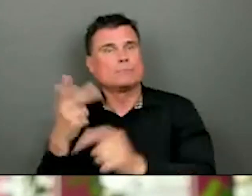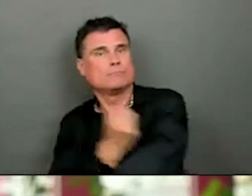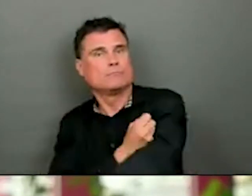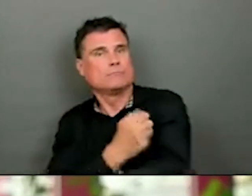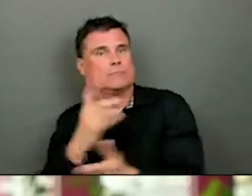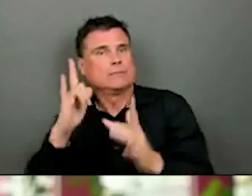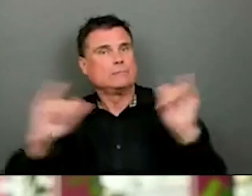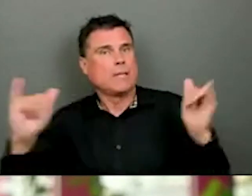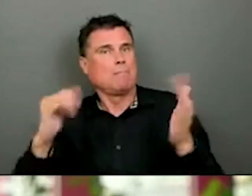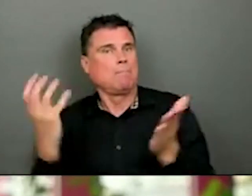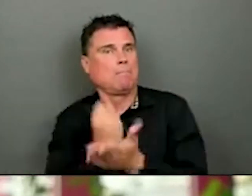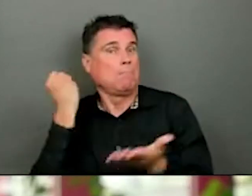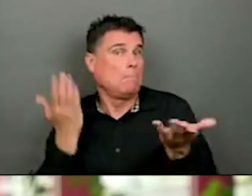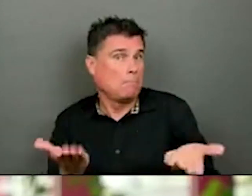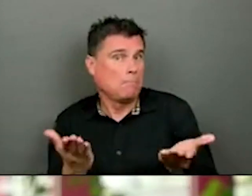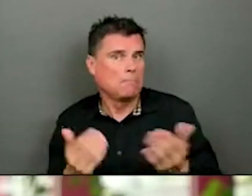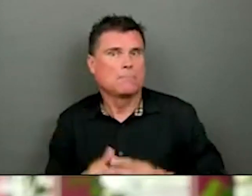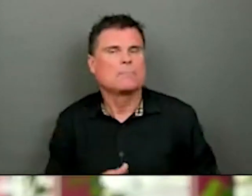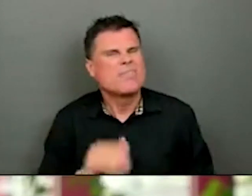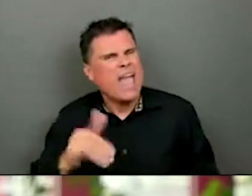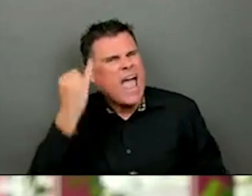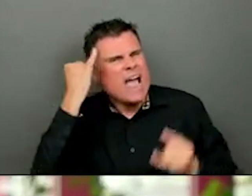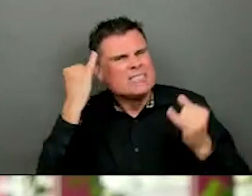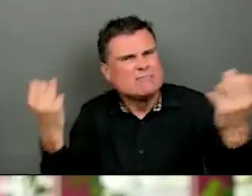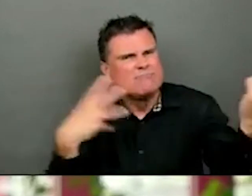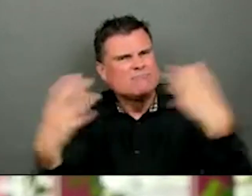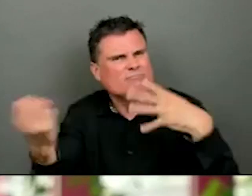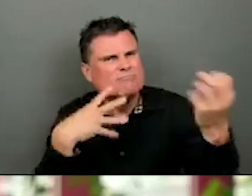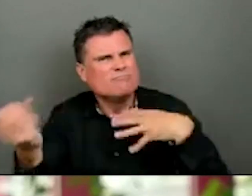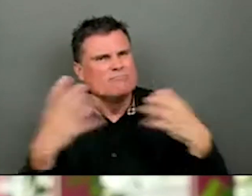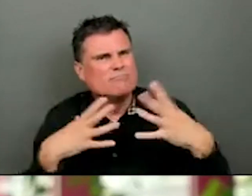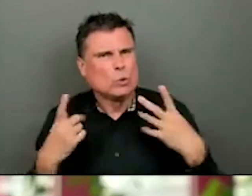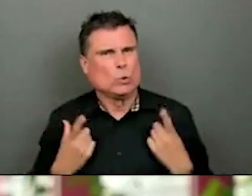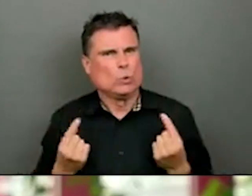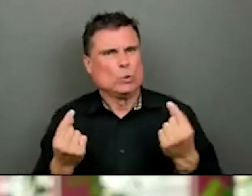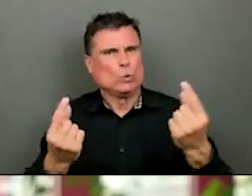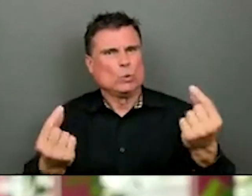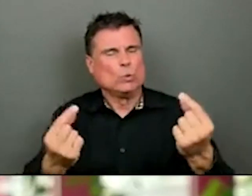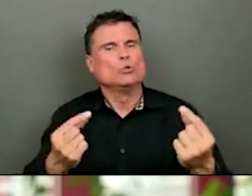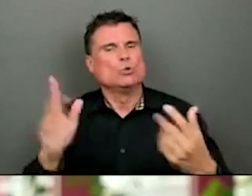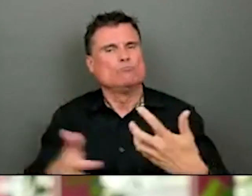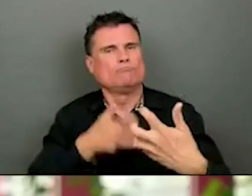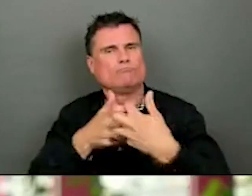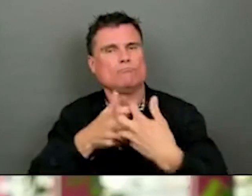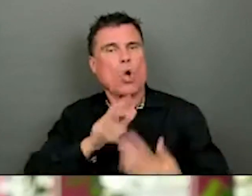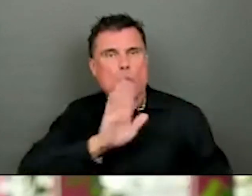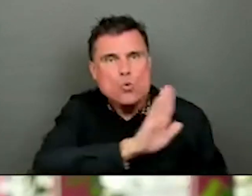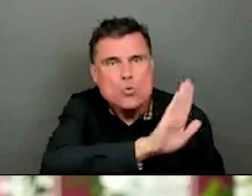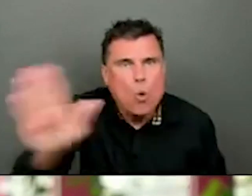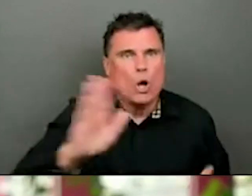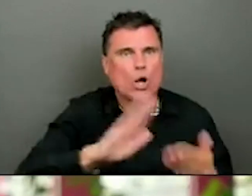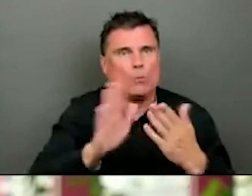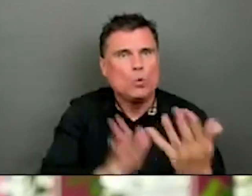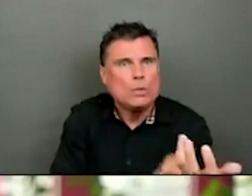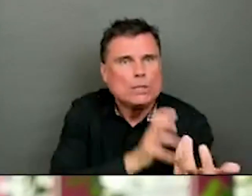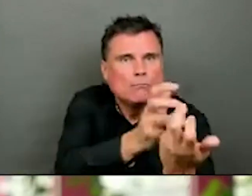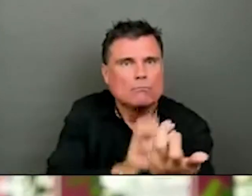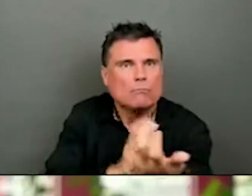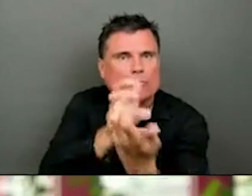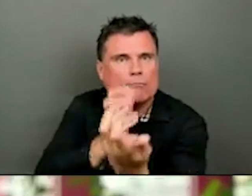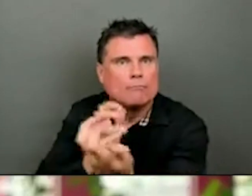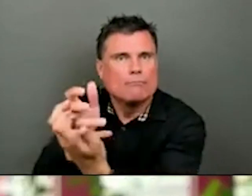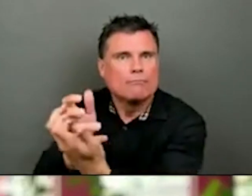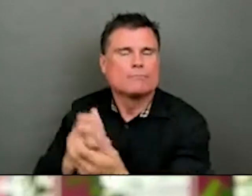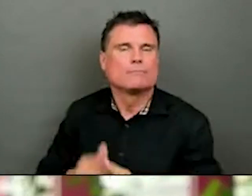ideas like that about things that can happen in your community, as we move into being able to come together more